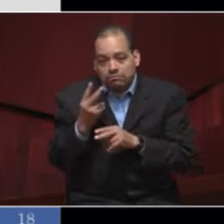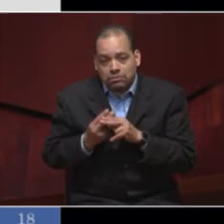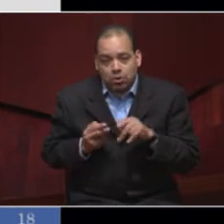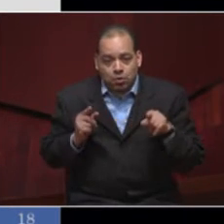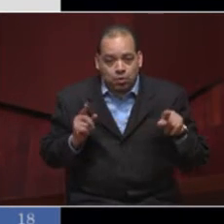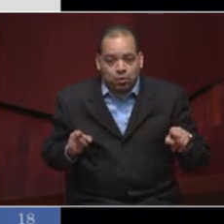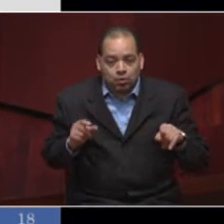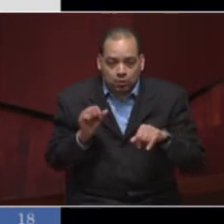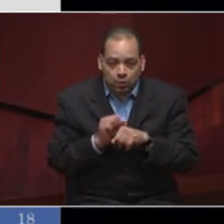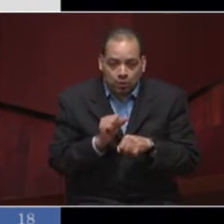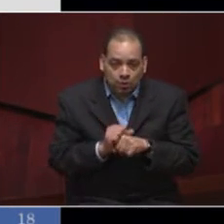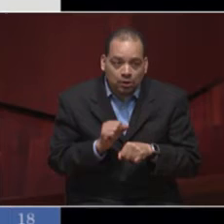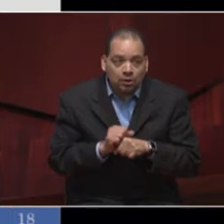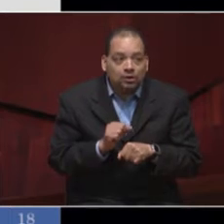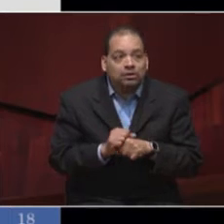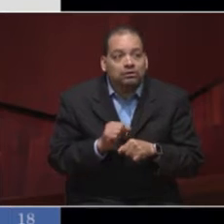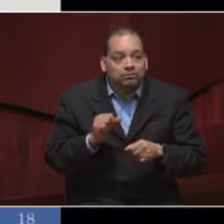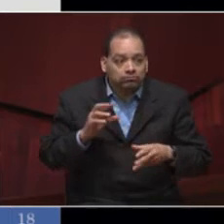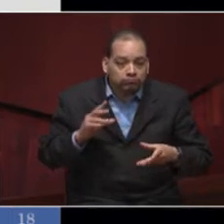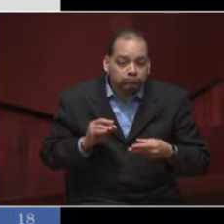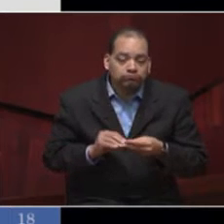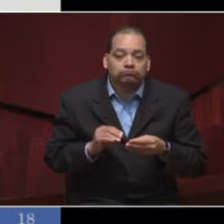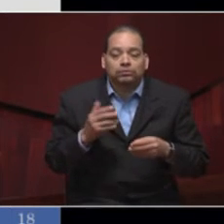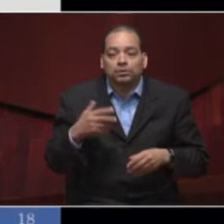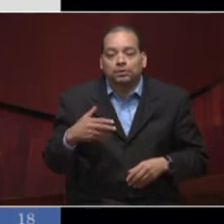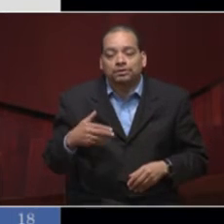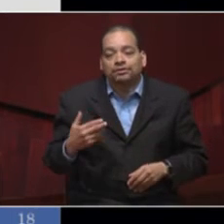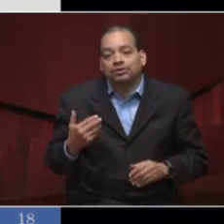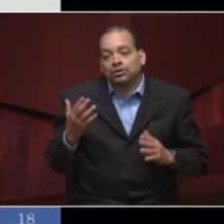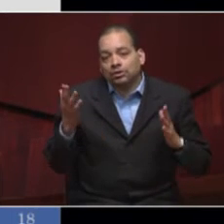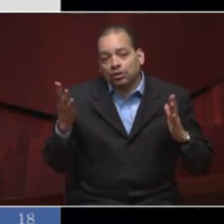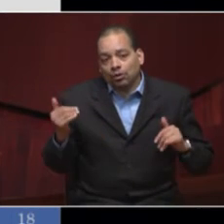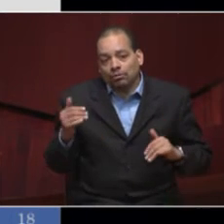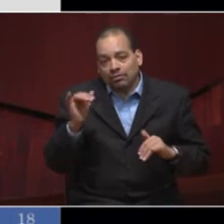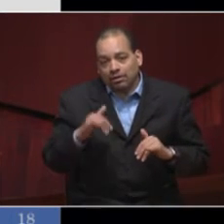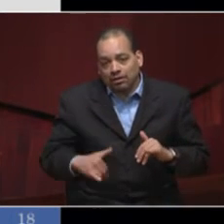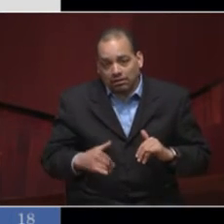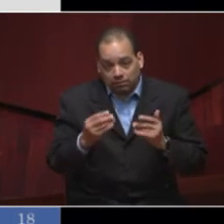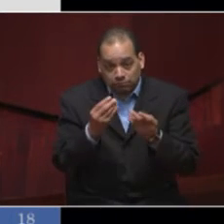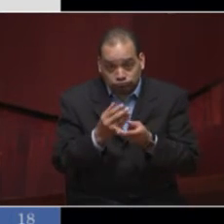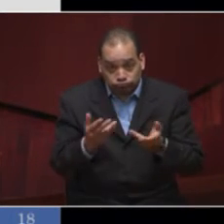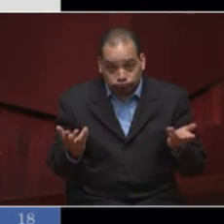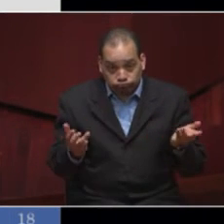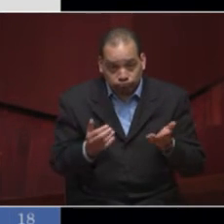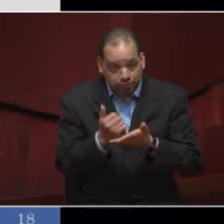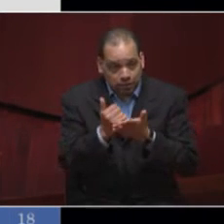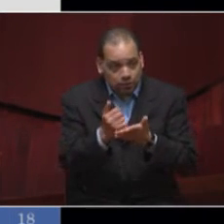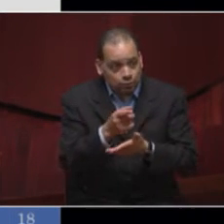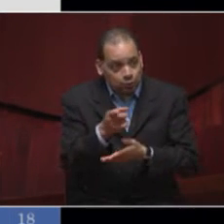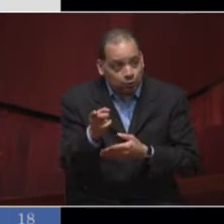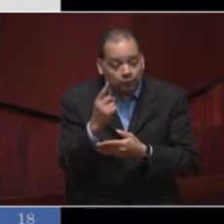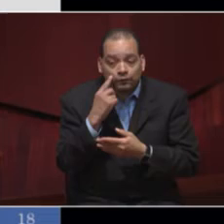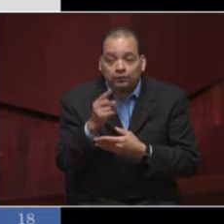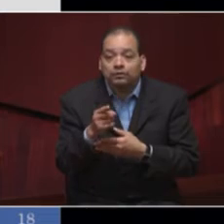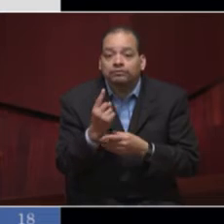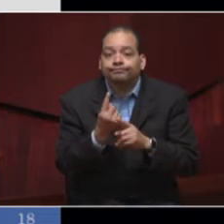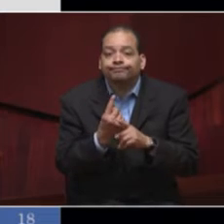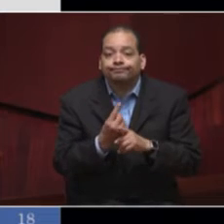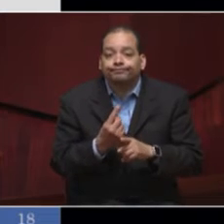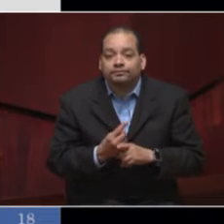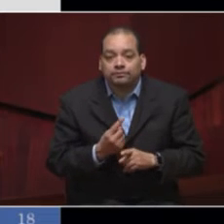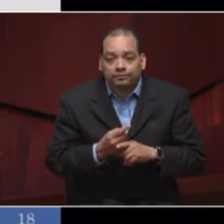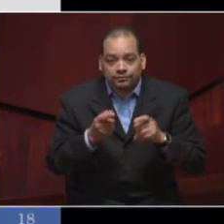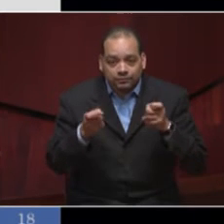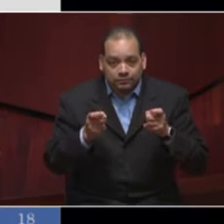out. So we hope we find this information useful with managing your accounts. And these actions